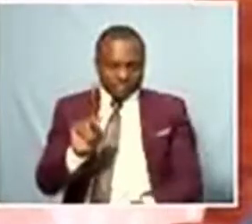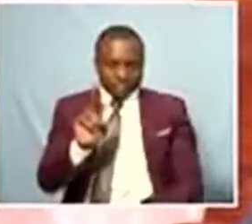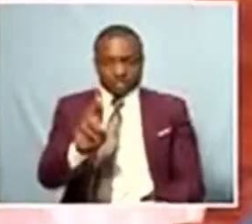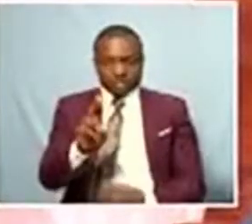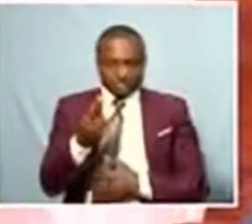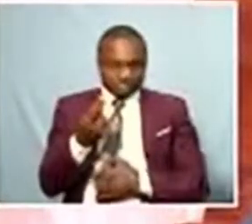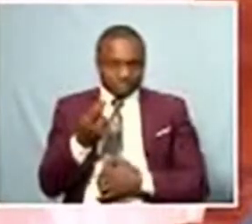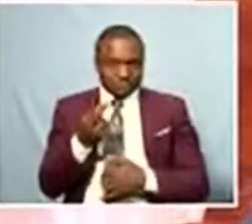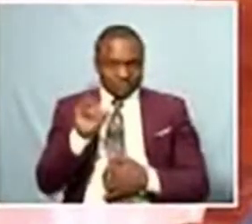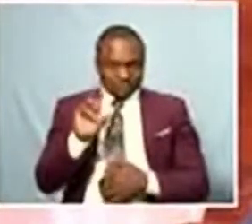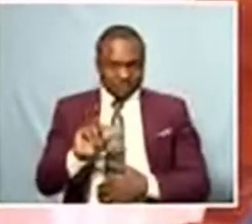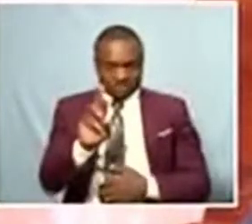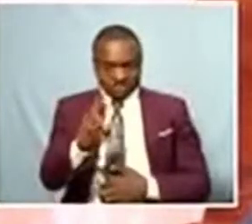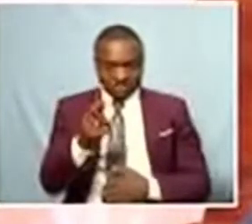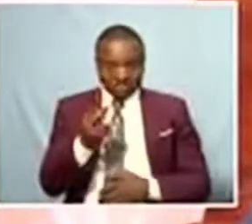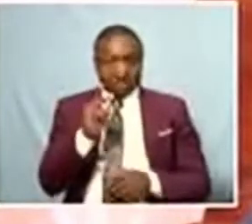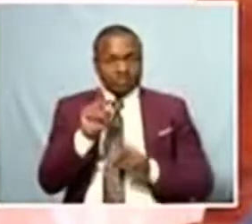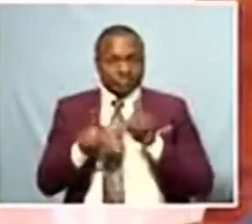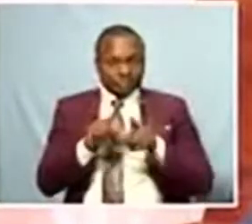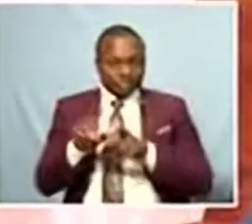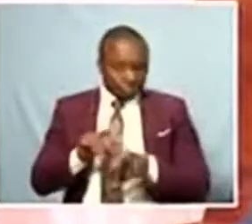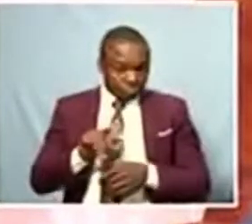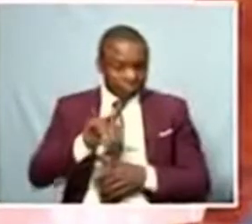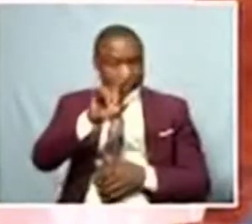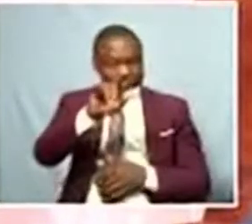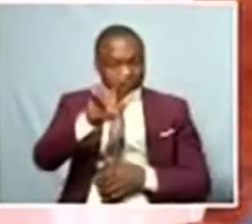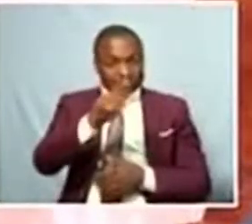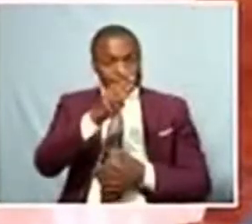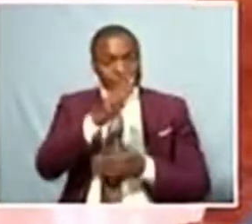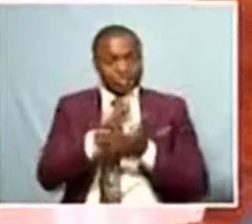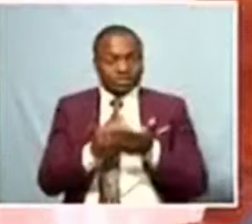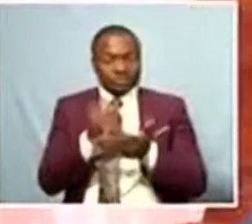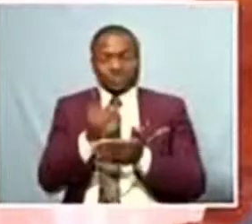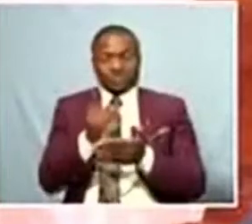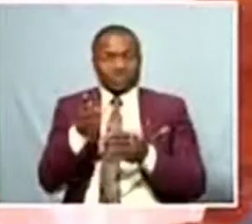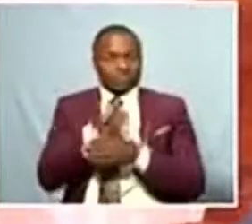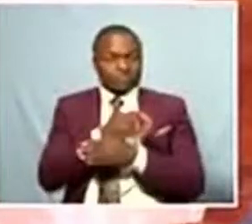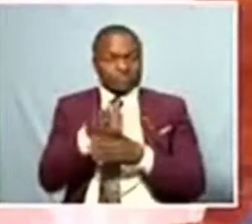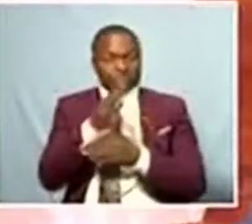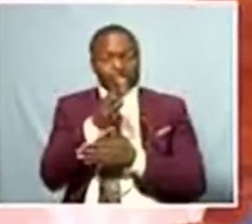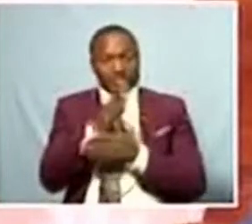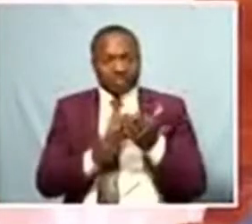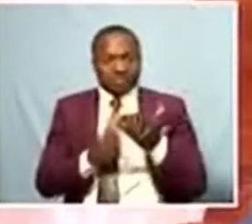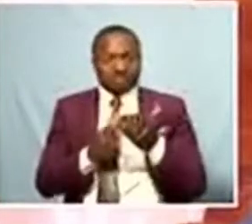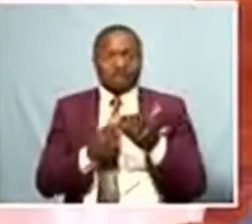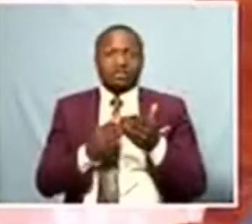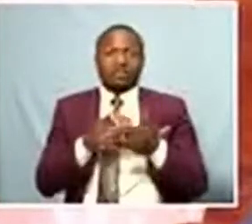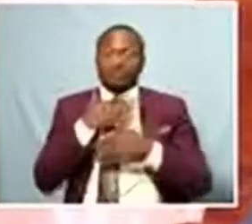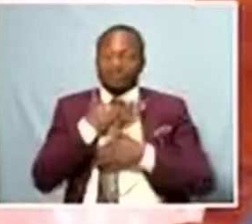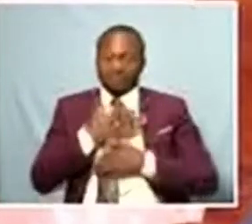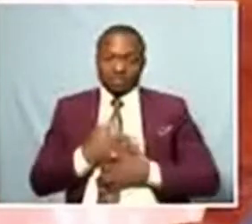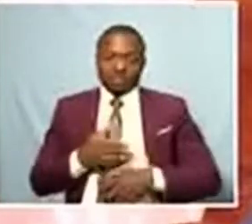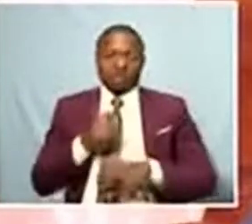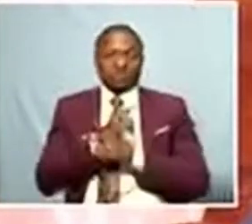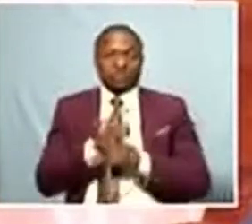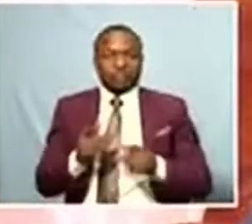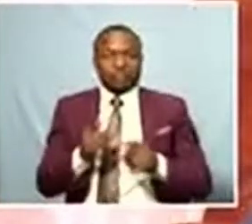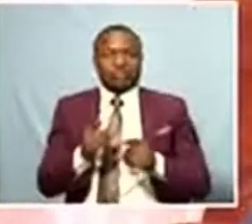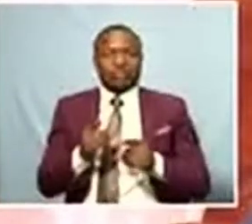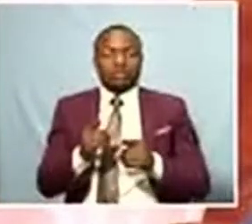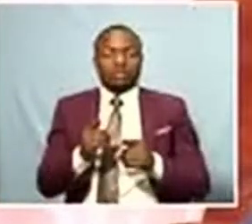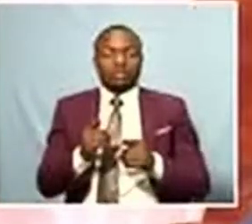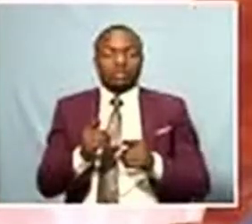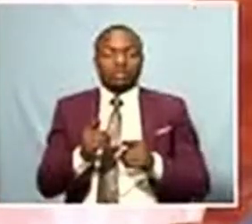or non-returns. People who've traveled, some on official business, some on private holidays, and have just slipped into the